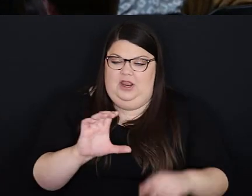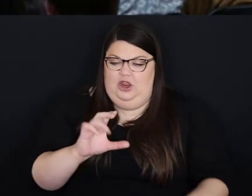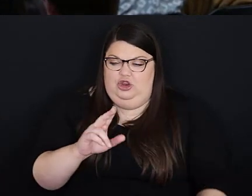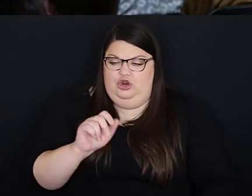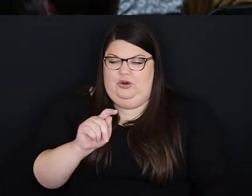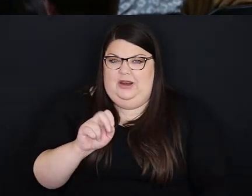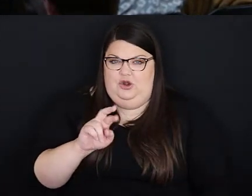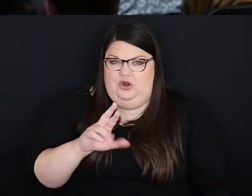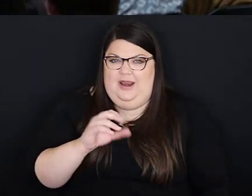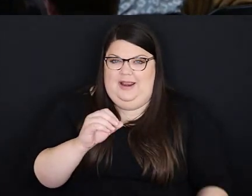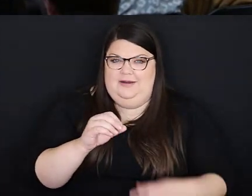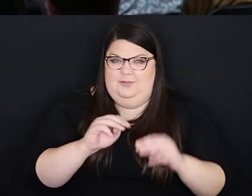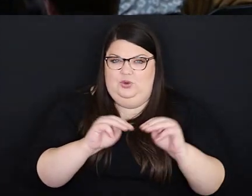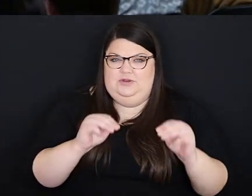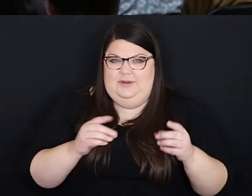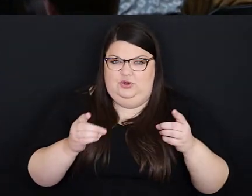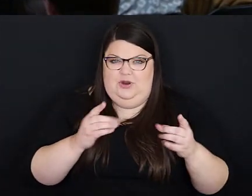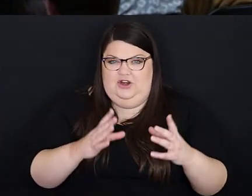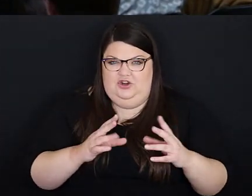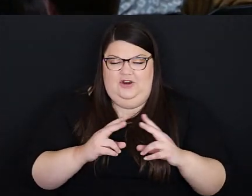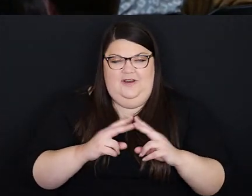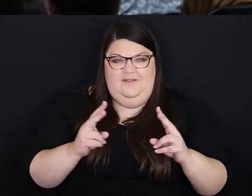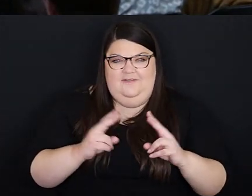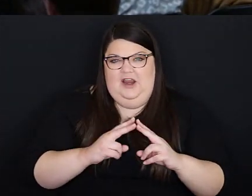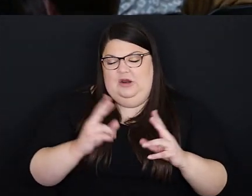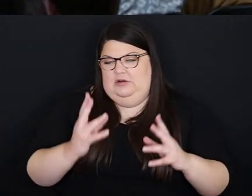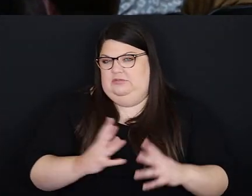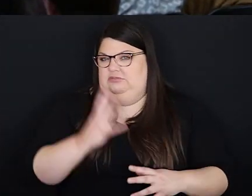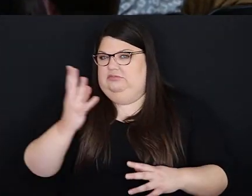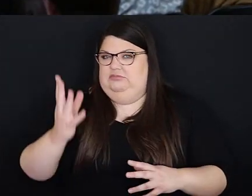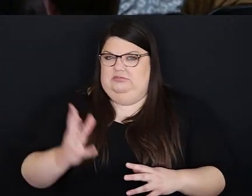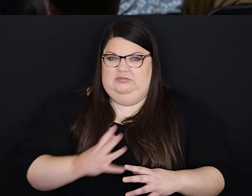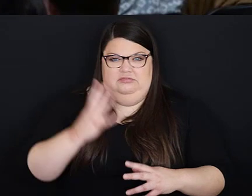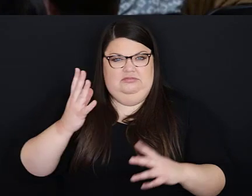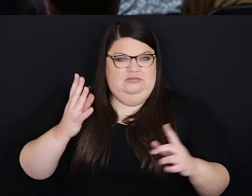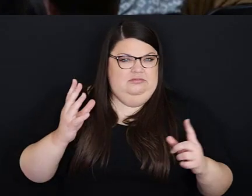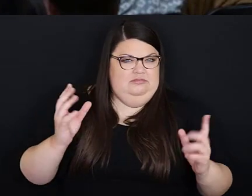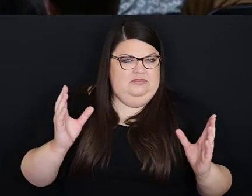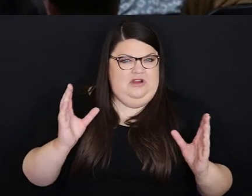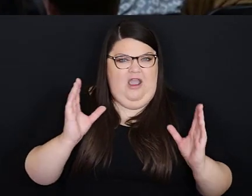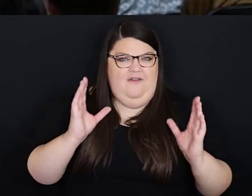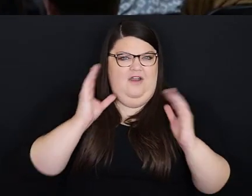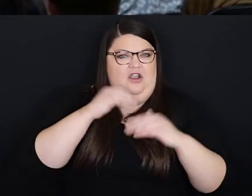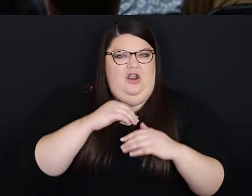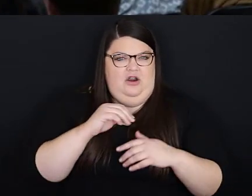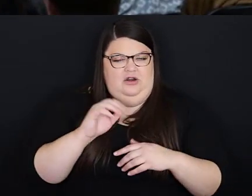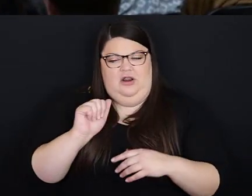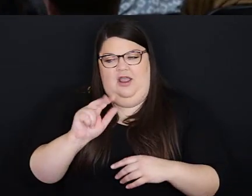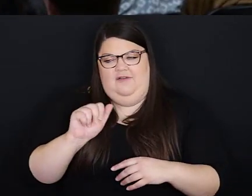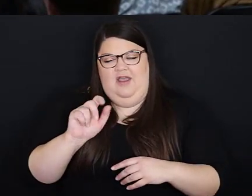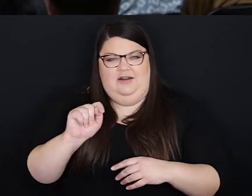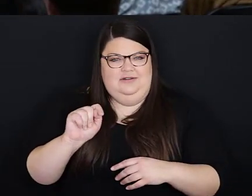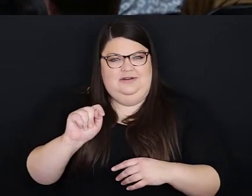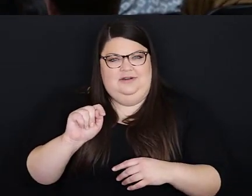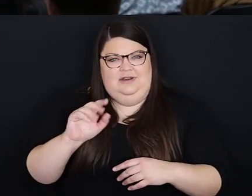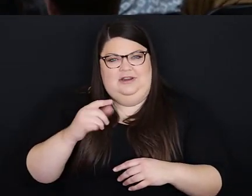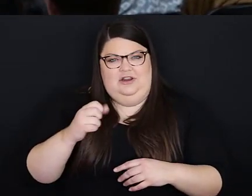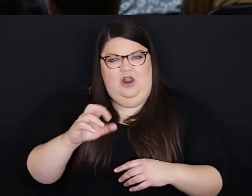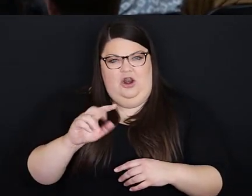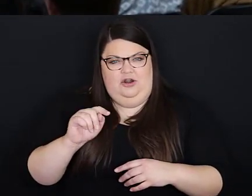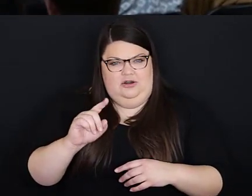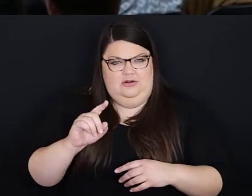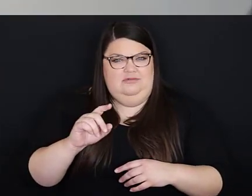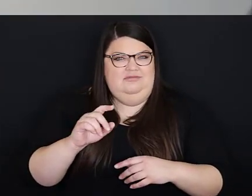curator, museum director of very avant-garde art, you know, that no one else even knew about. And so I